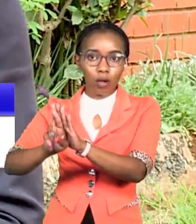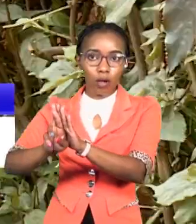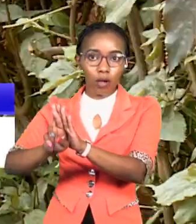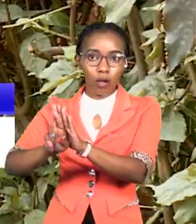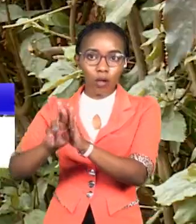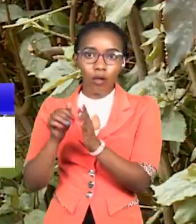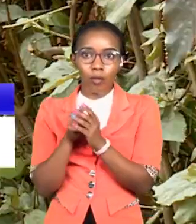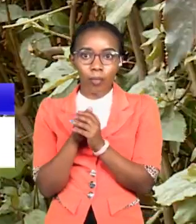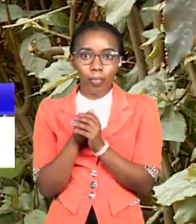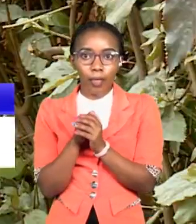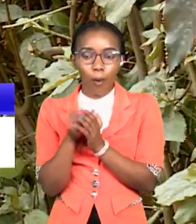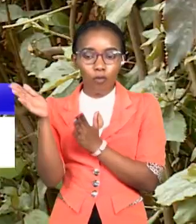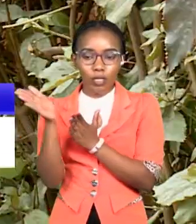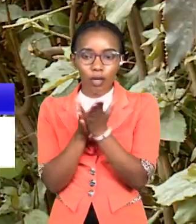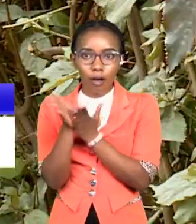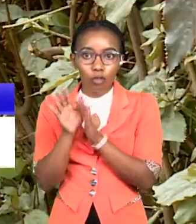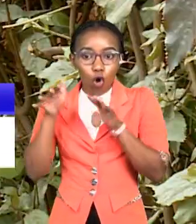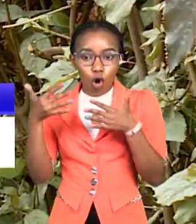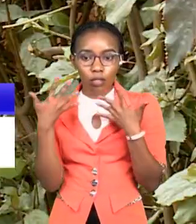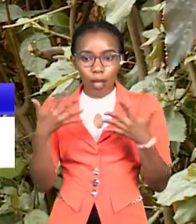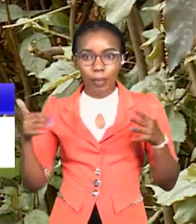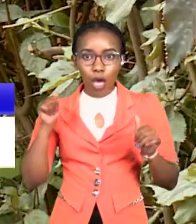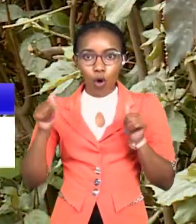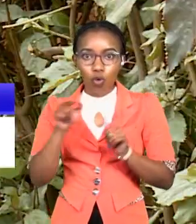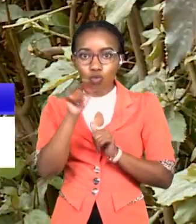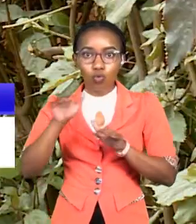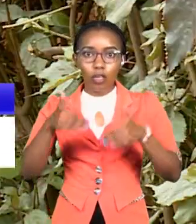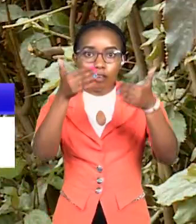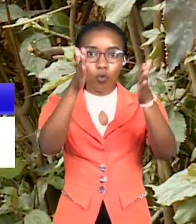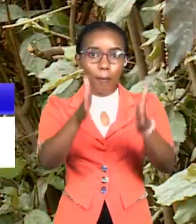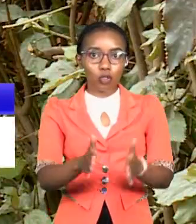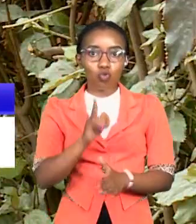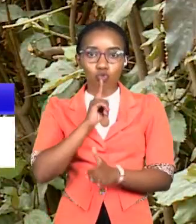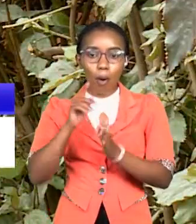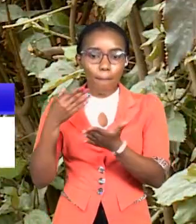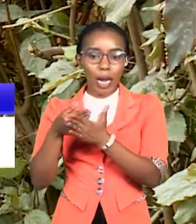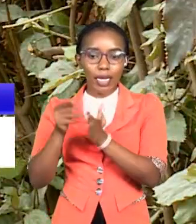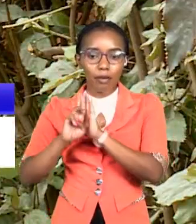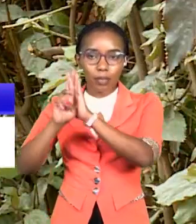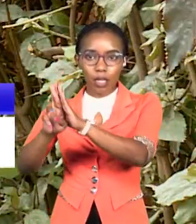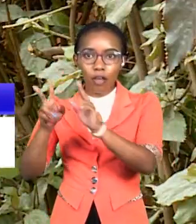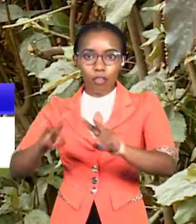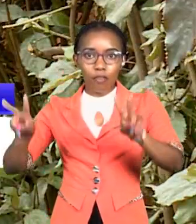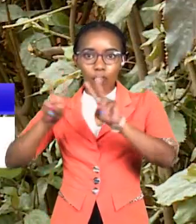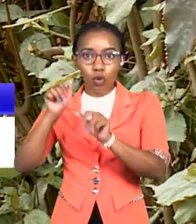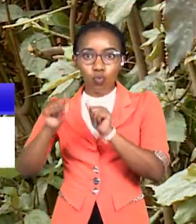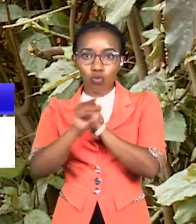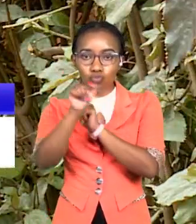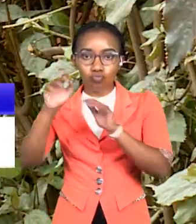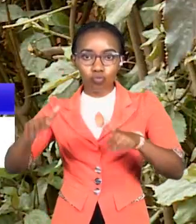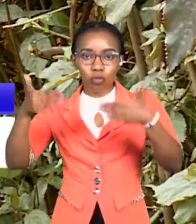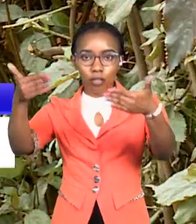know, of the service or product that you give out to someone. So it's a physical representation of the value that you give.